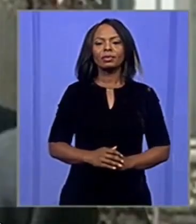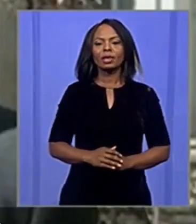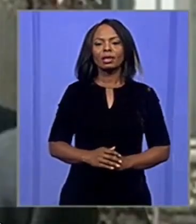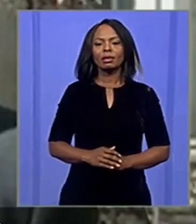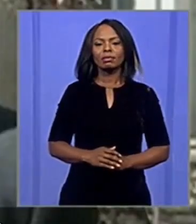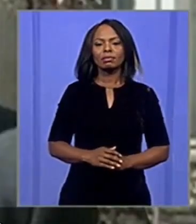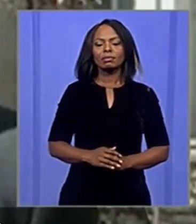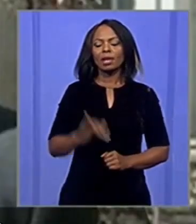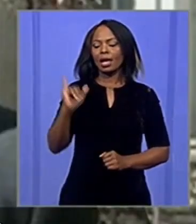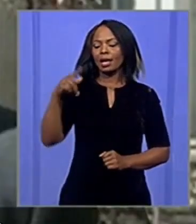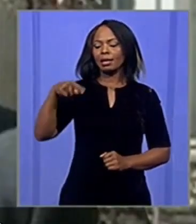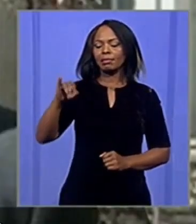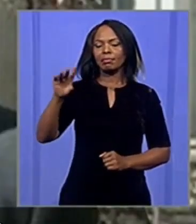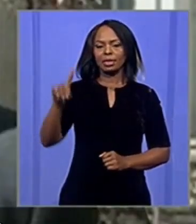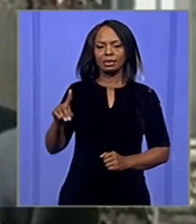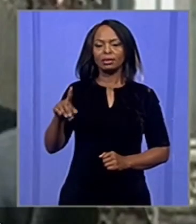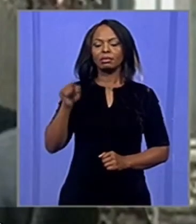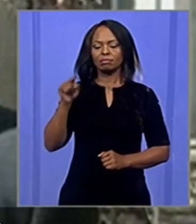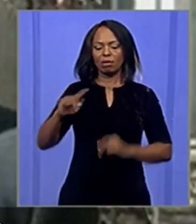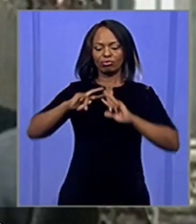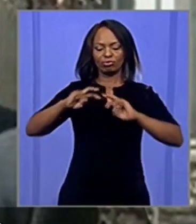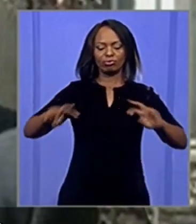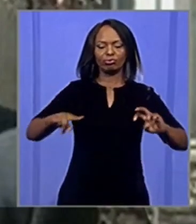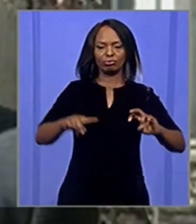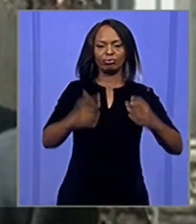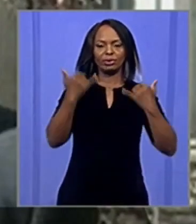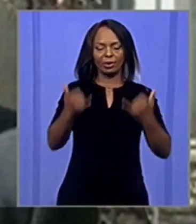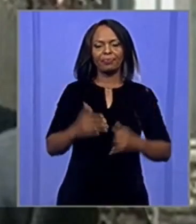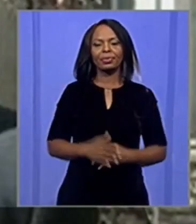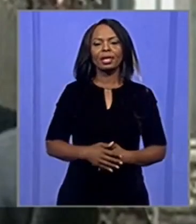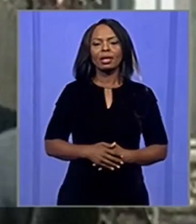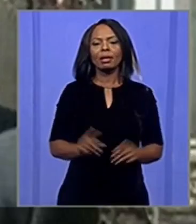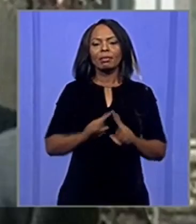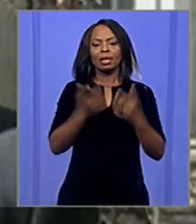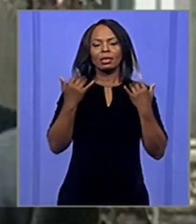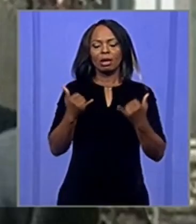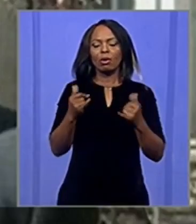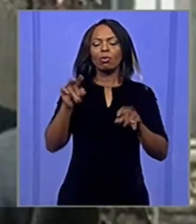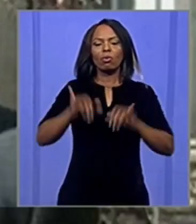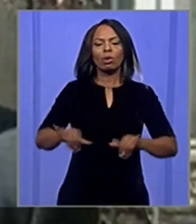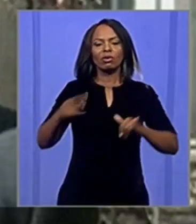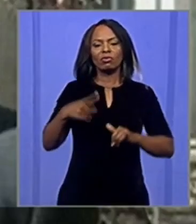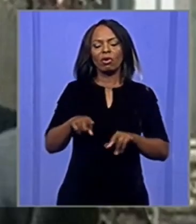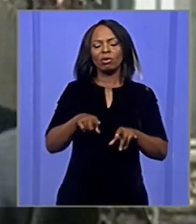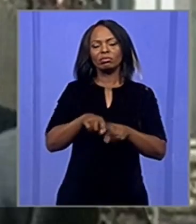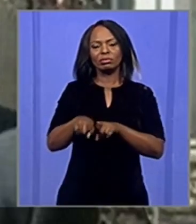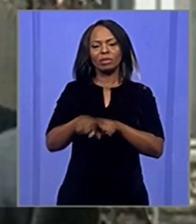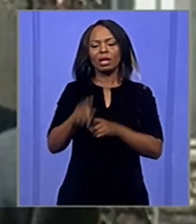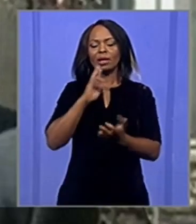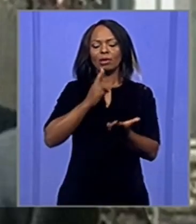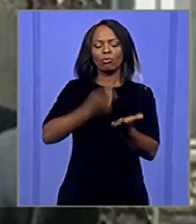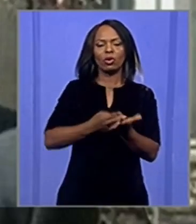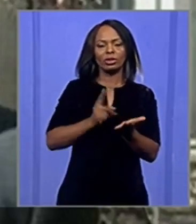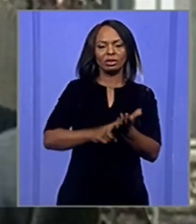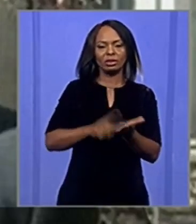IPT ba ileng gore ba dira dipatlisiso ga jana ba emetse toxicology report e leng gore ke nngwe